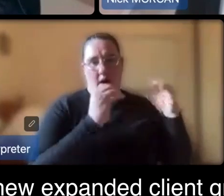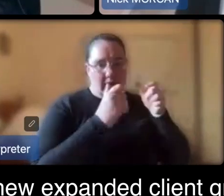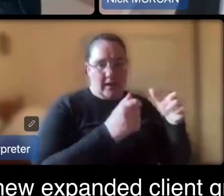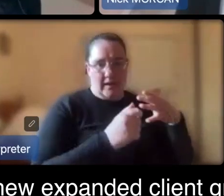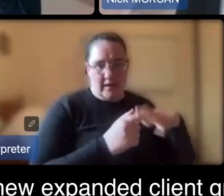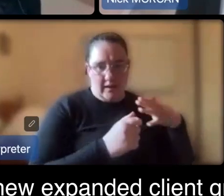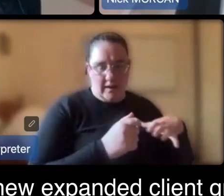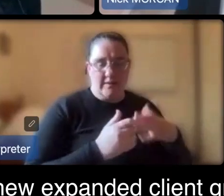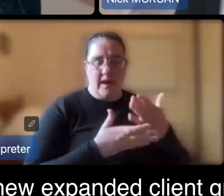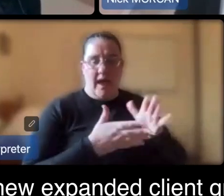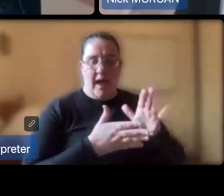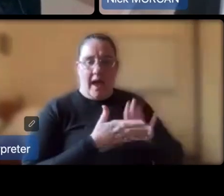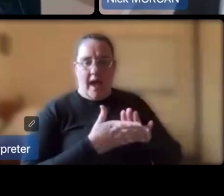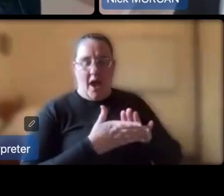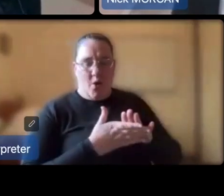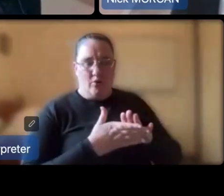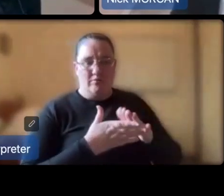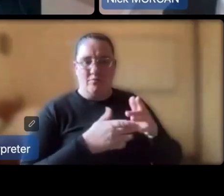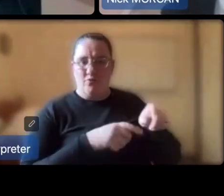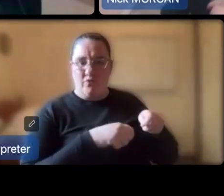meet the needs of this new expanded client group?